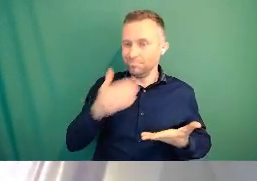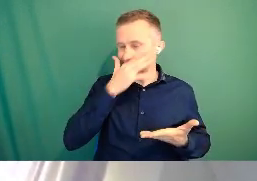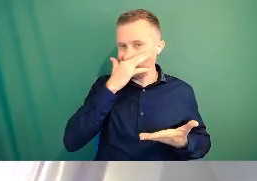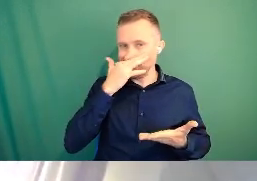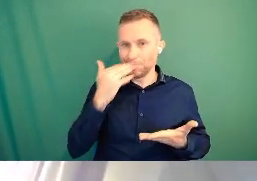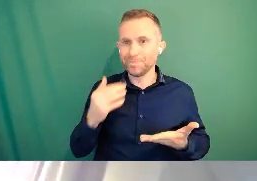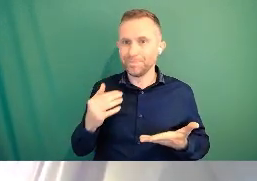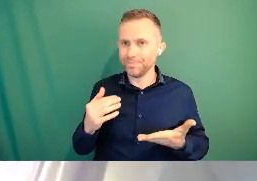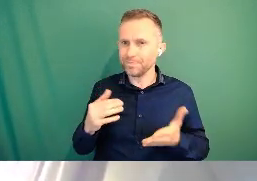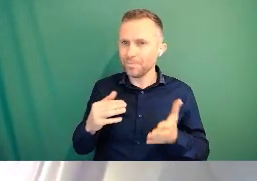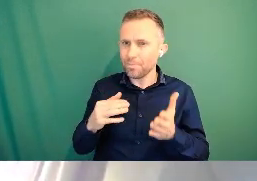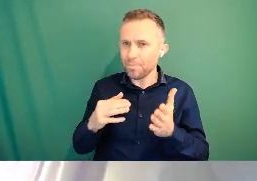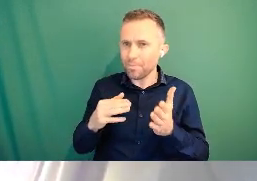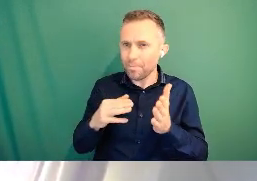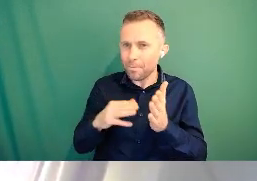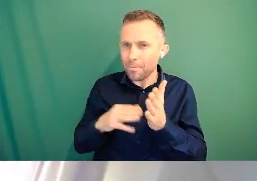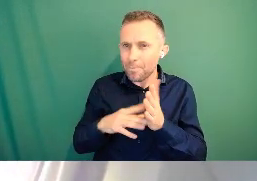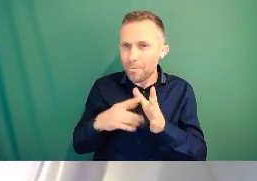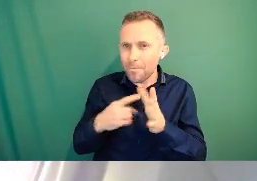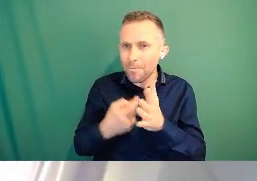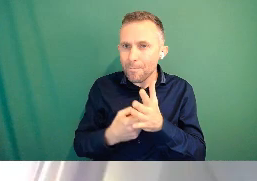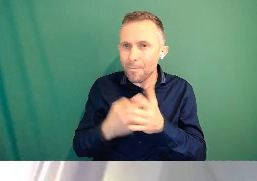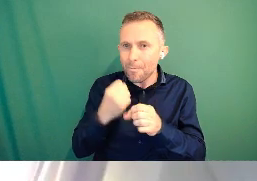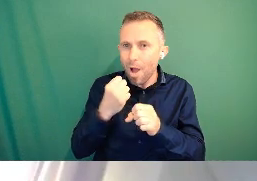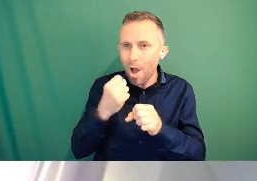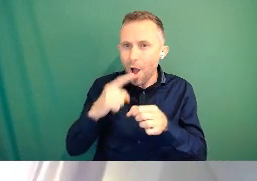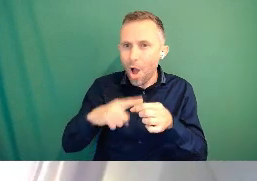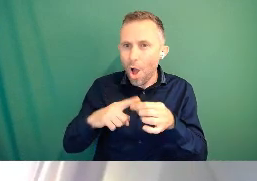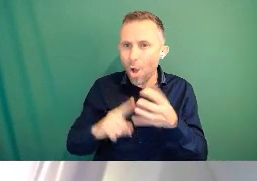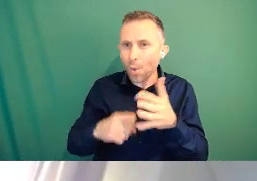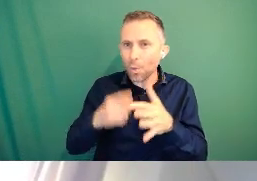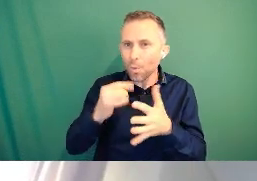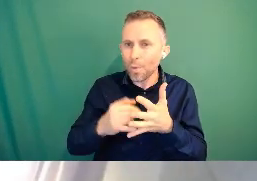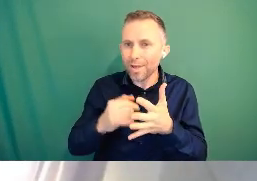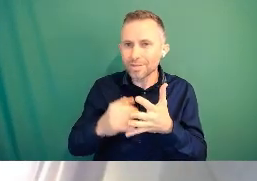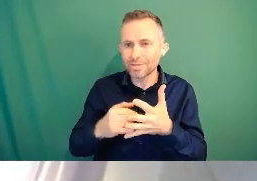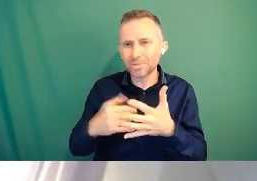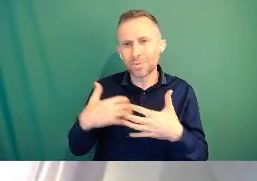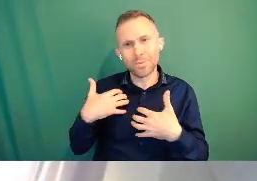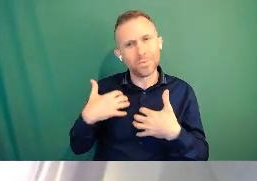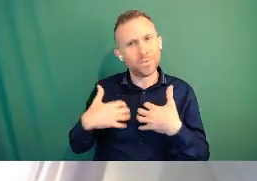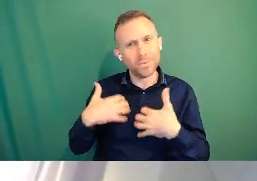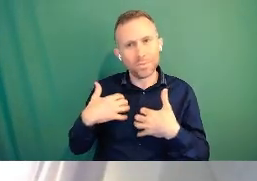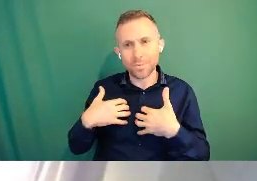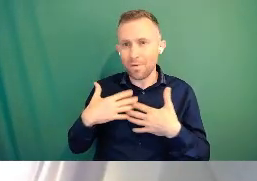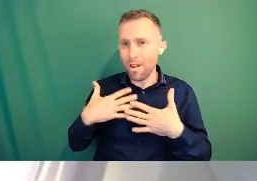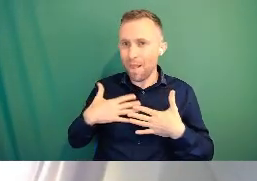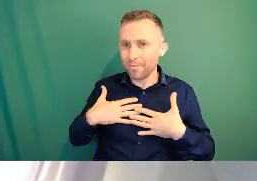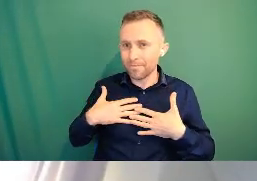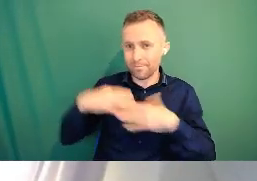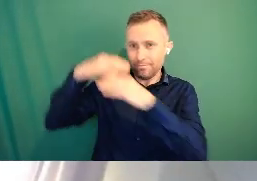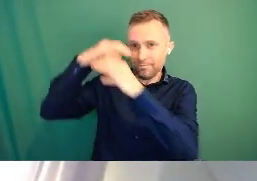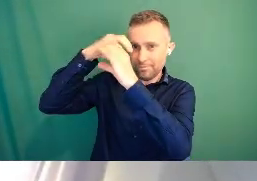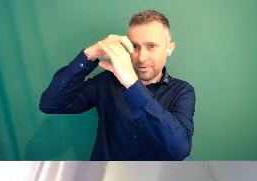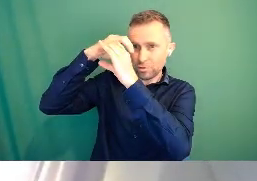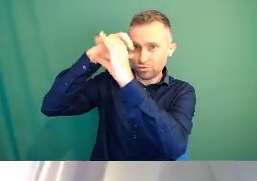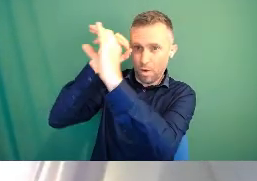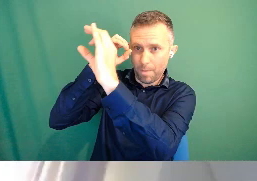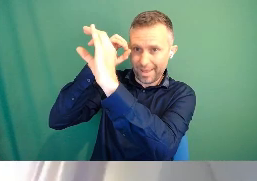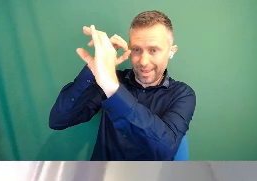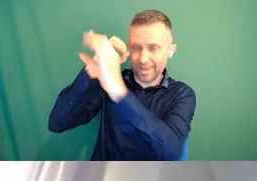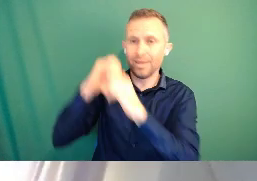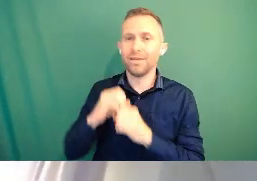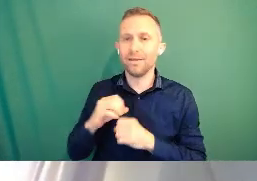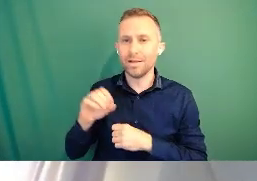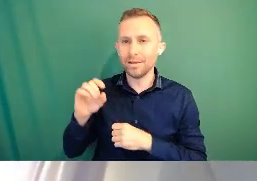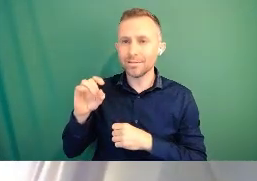land. He had so many interests and was an incredibly interesting gentleman. He had interest in astronomy,